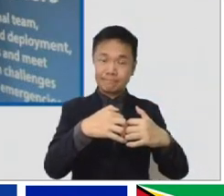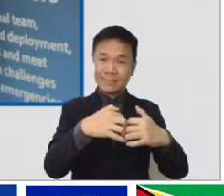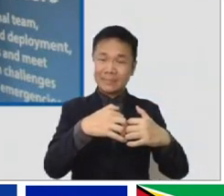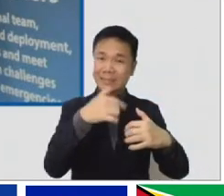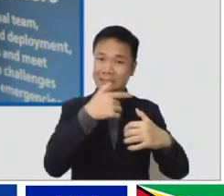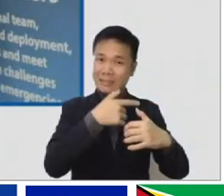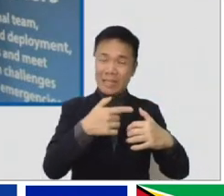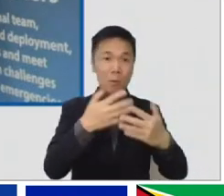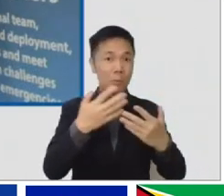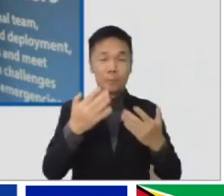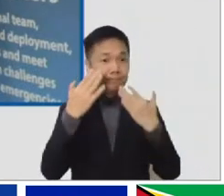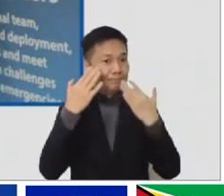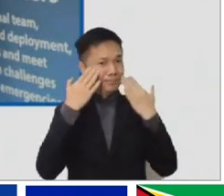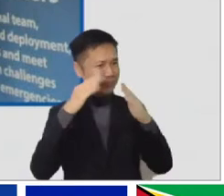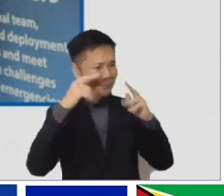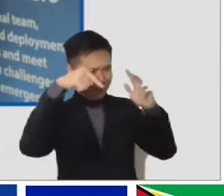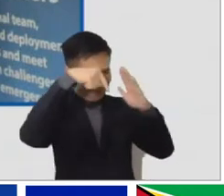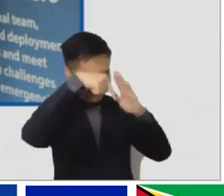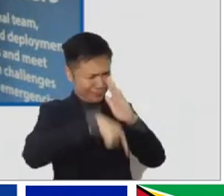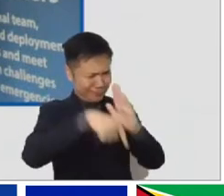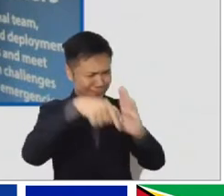The management